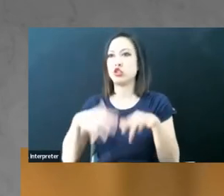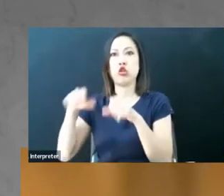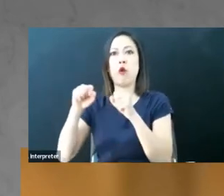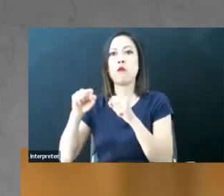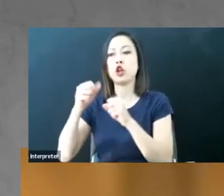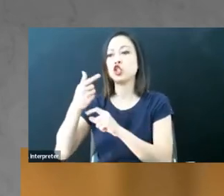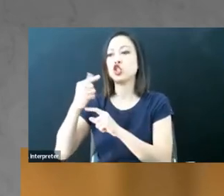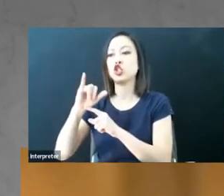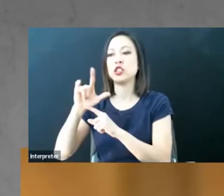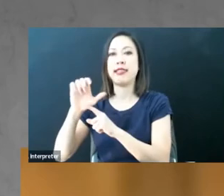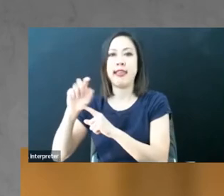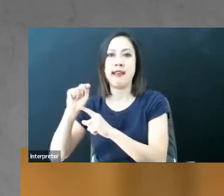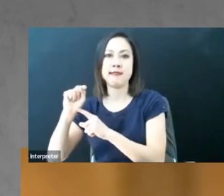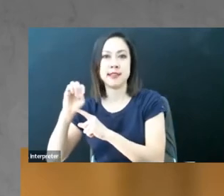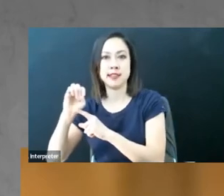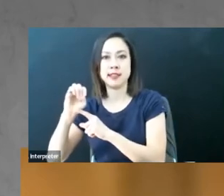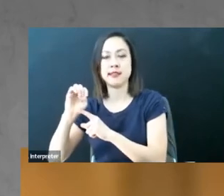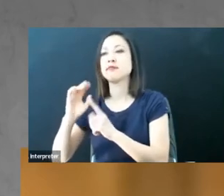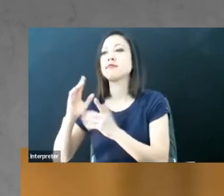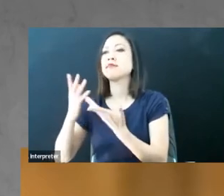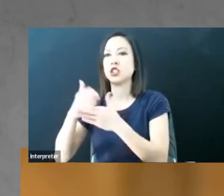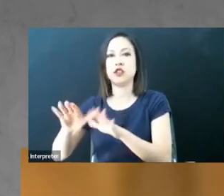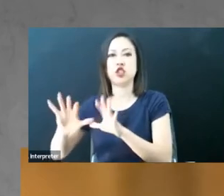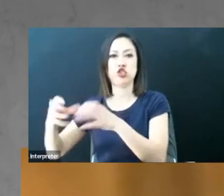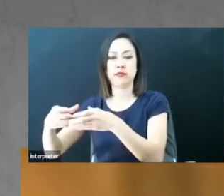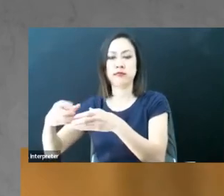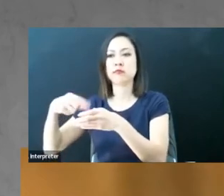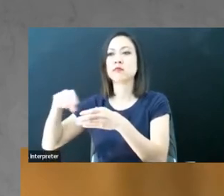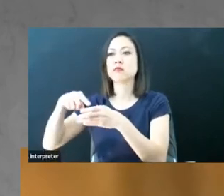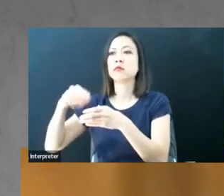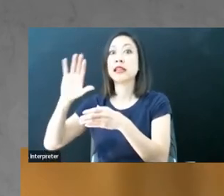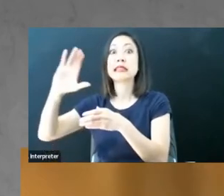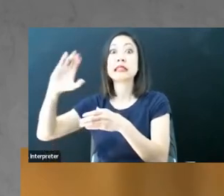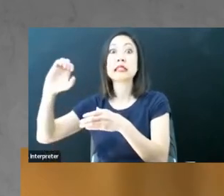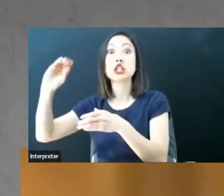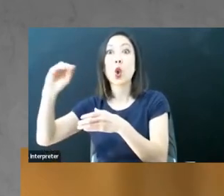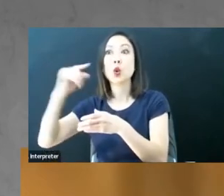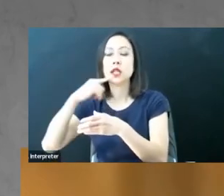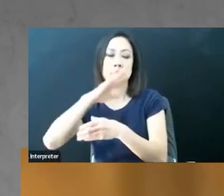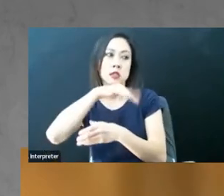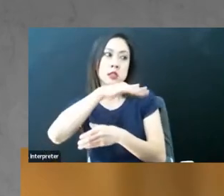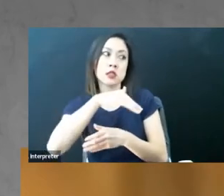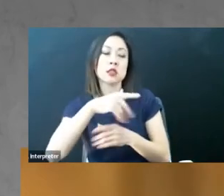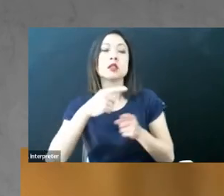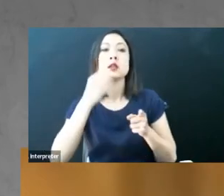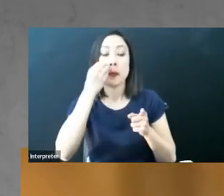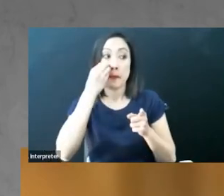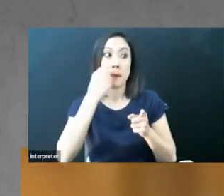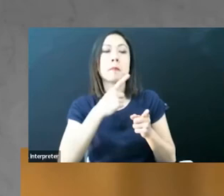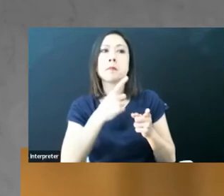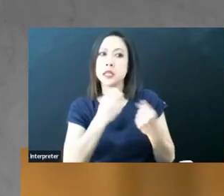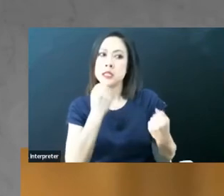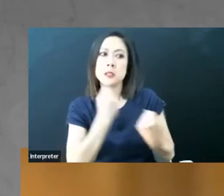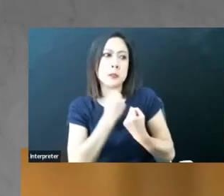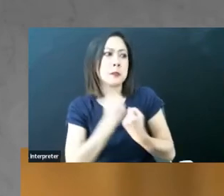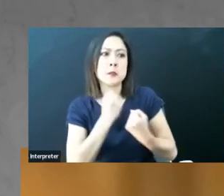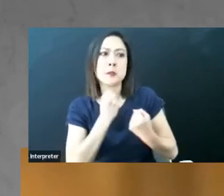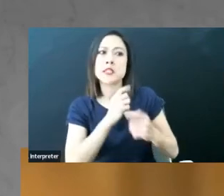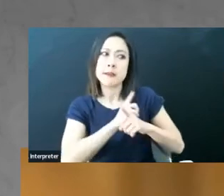time said, do whatever you need to do to defend me, but you cannot touch my R&D budget, and I will not tell you what it